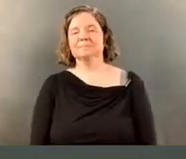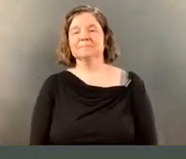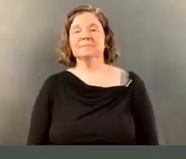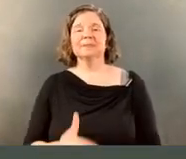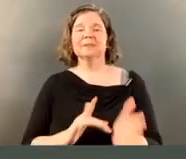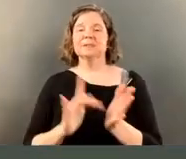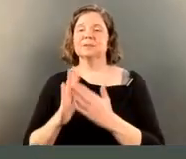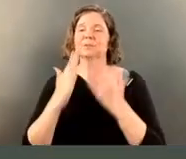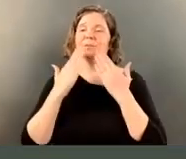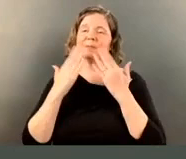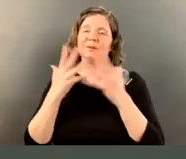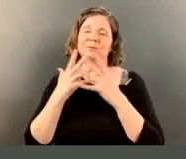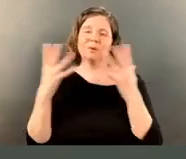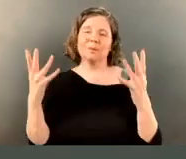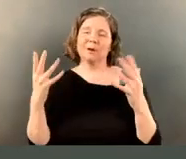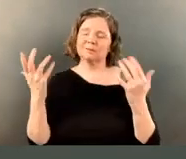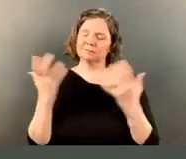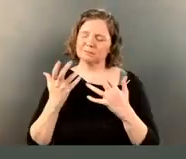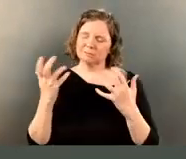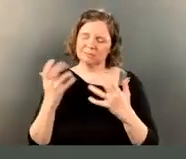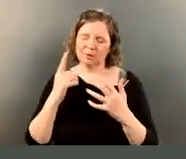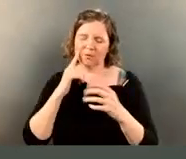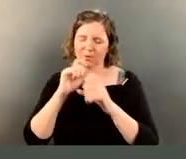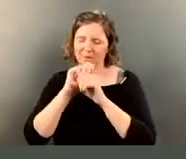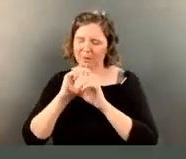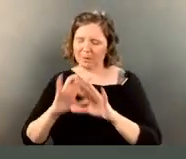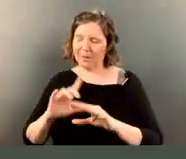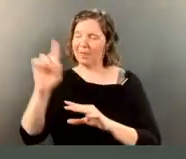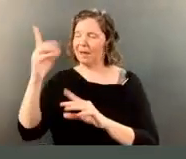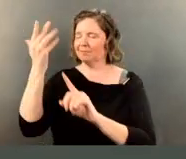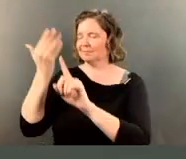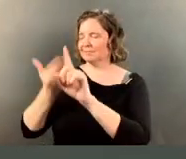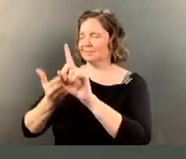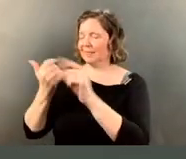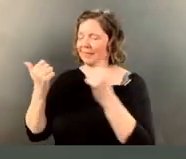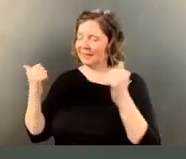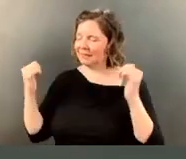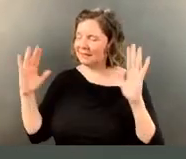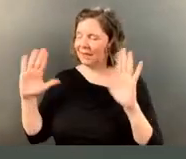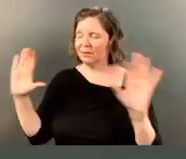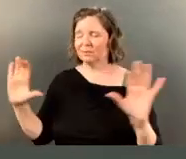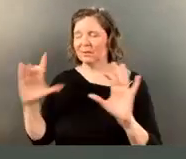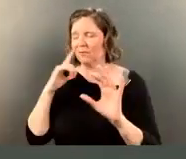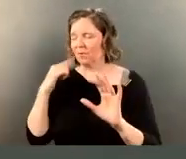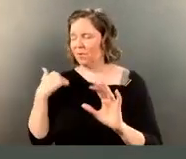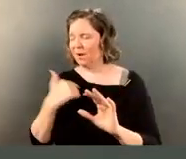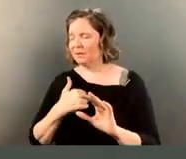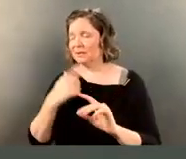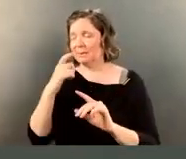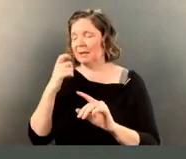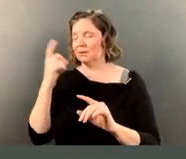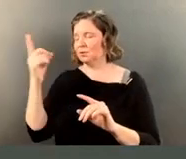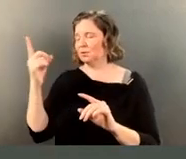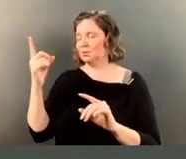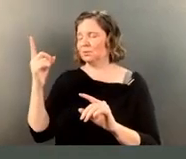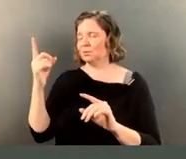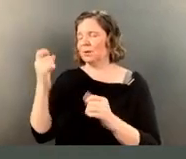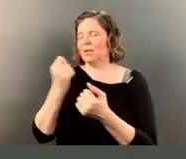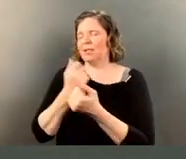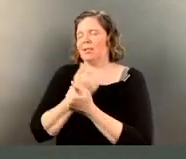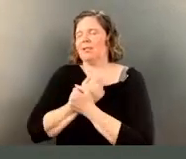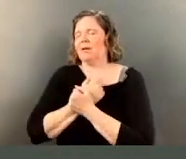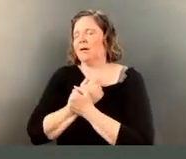Jesus, we thank you so much for the blessing that you are, the sacrifice that you made for us because you love